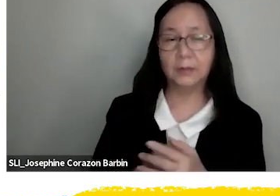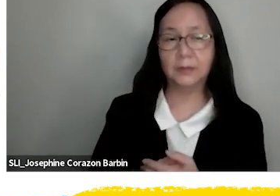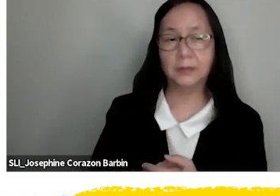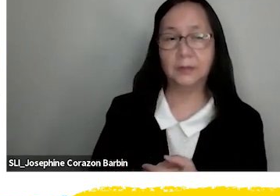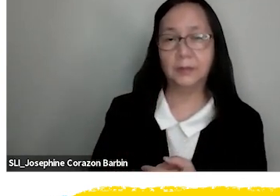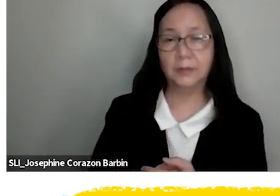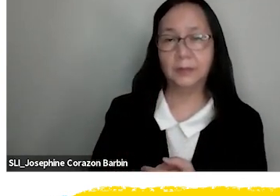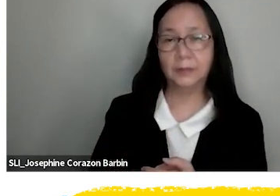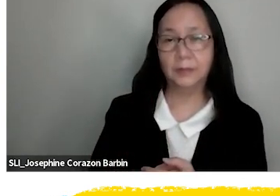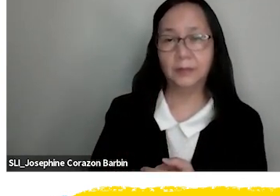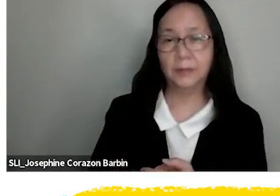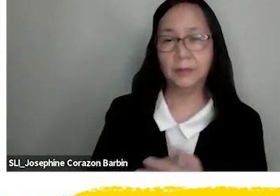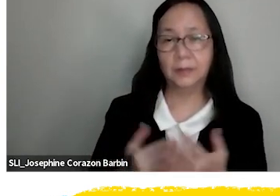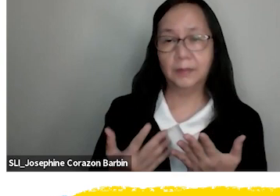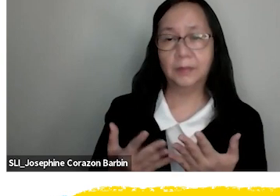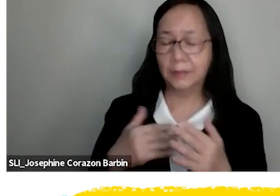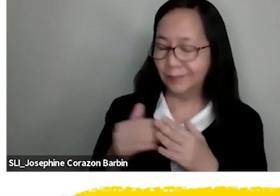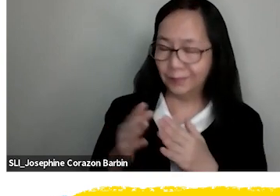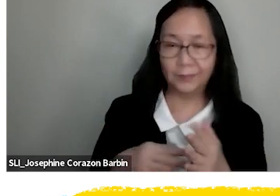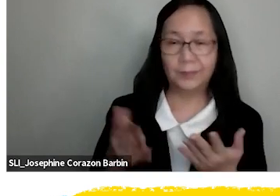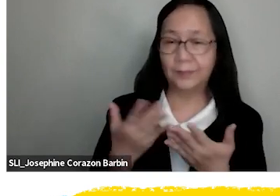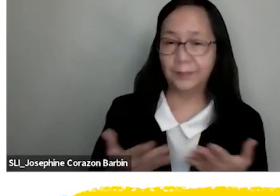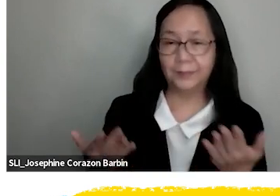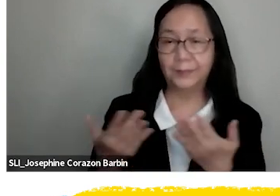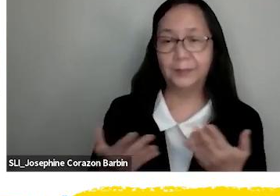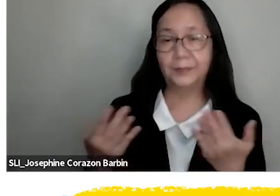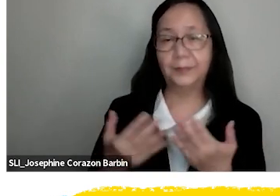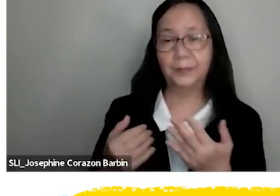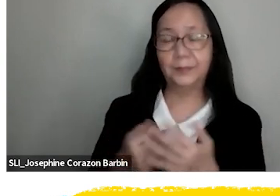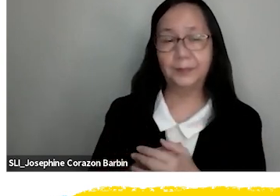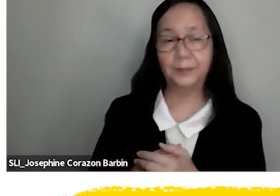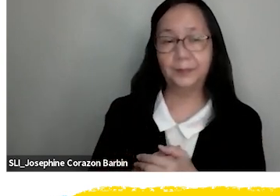the perpetrator may be anywhere behind keyboard,